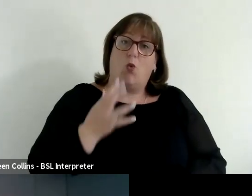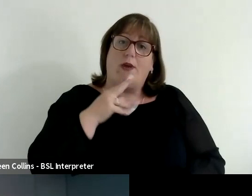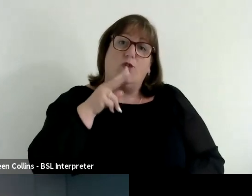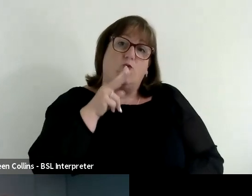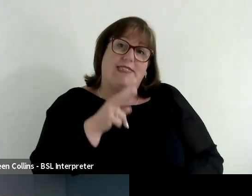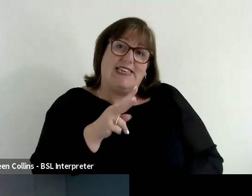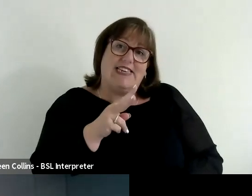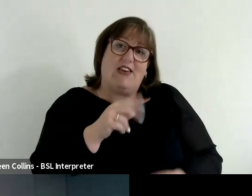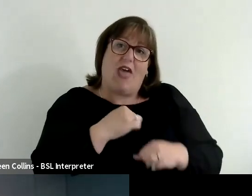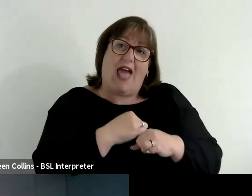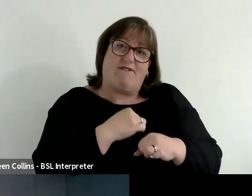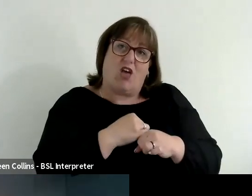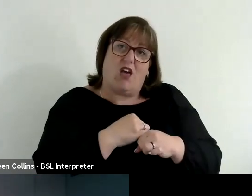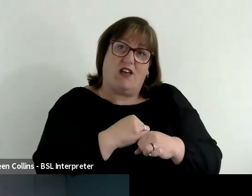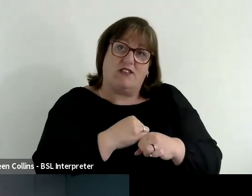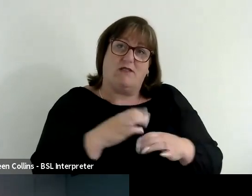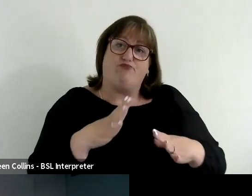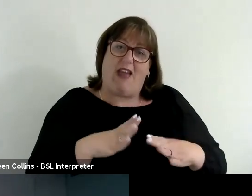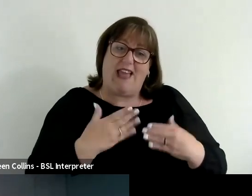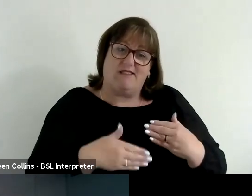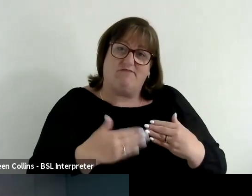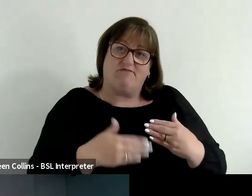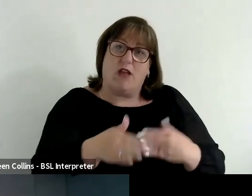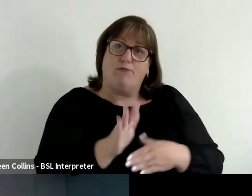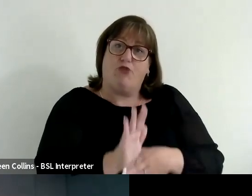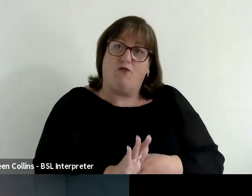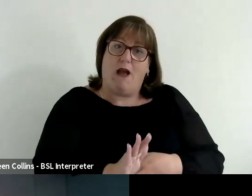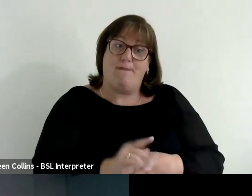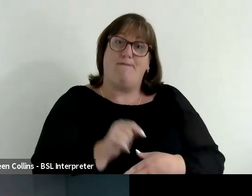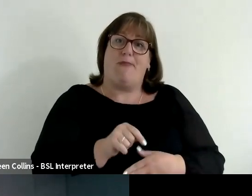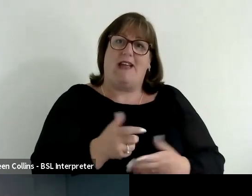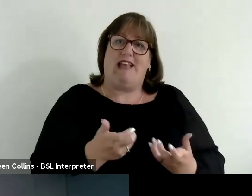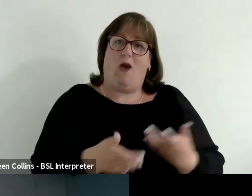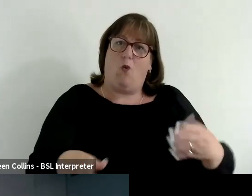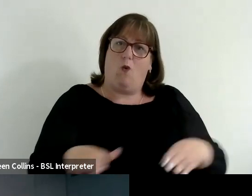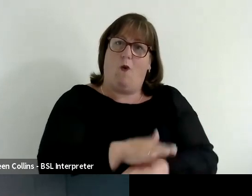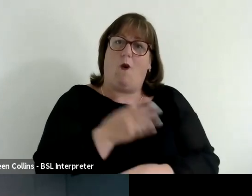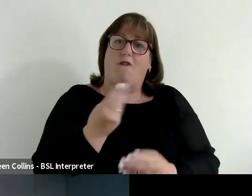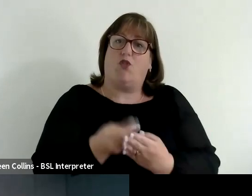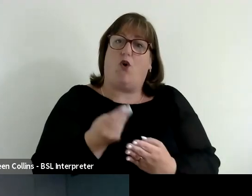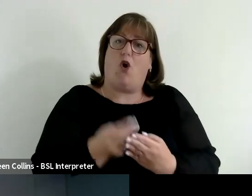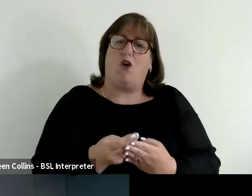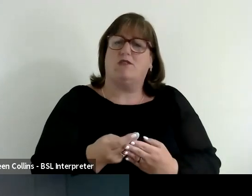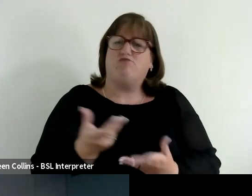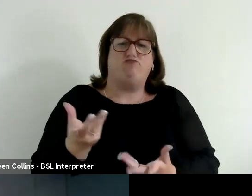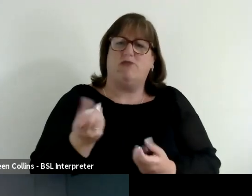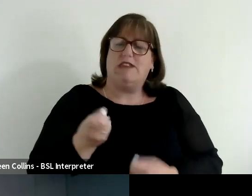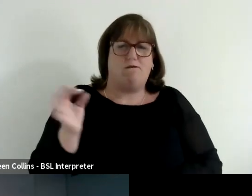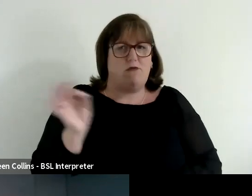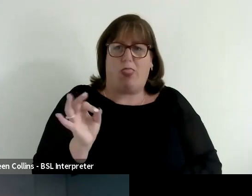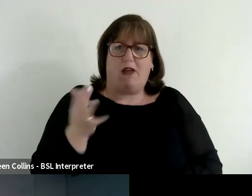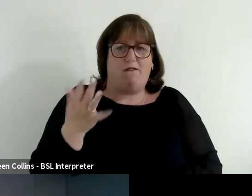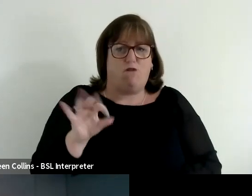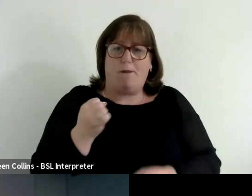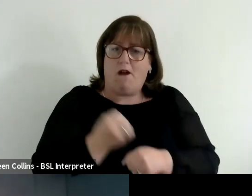those programs. We don't get any money from the taxpayer or from the government. And